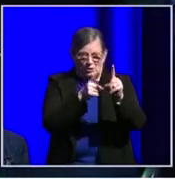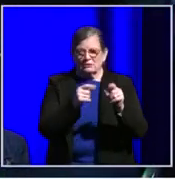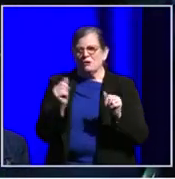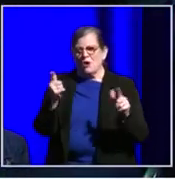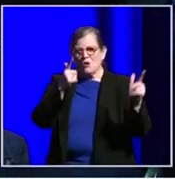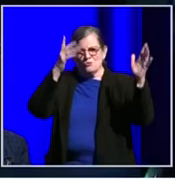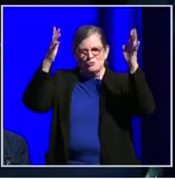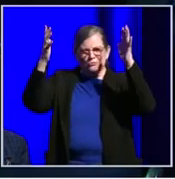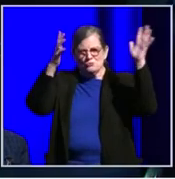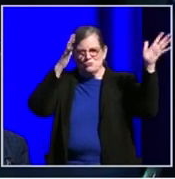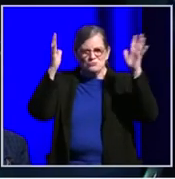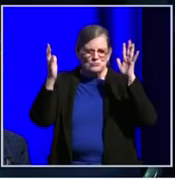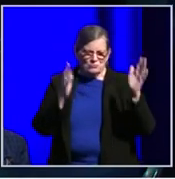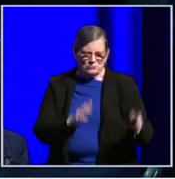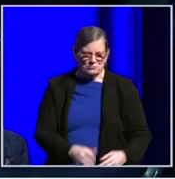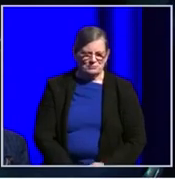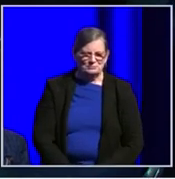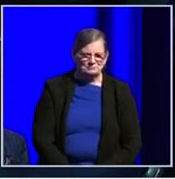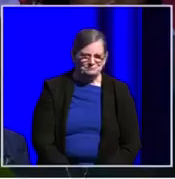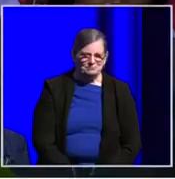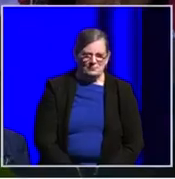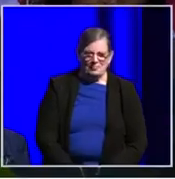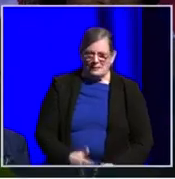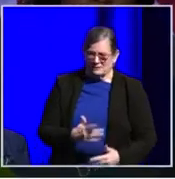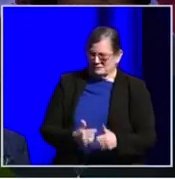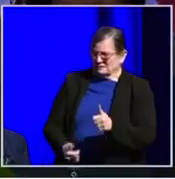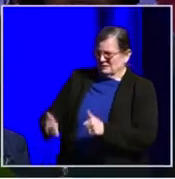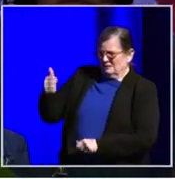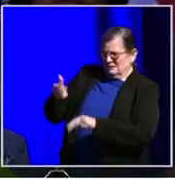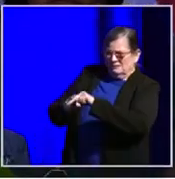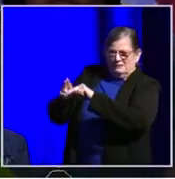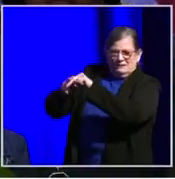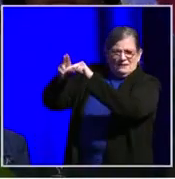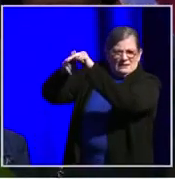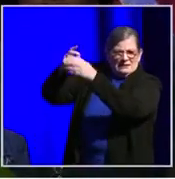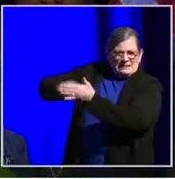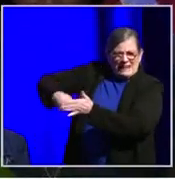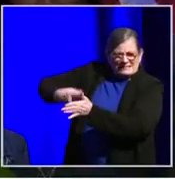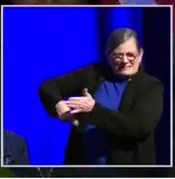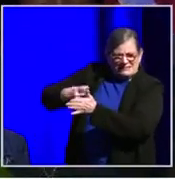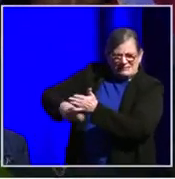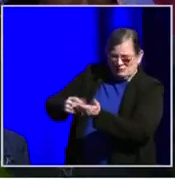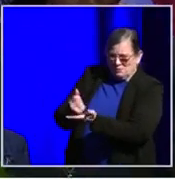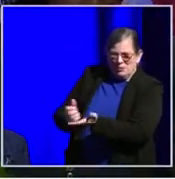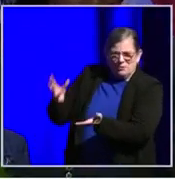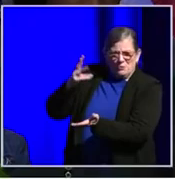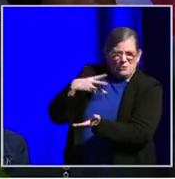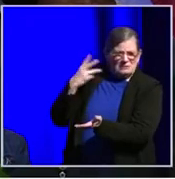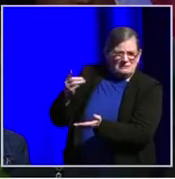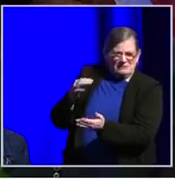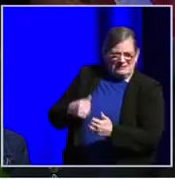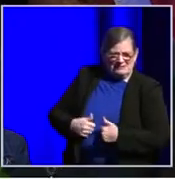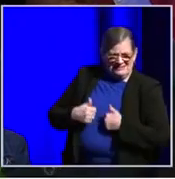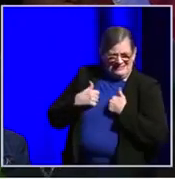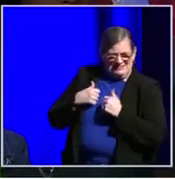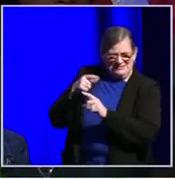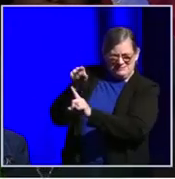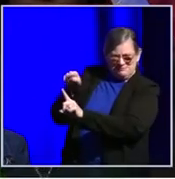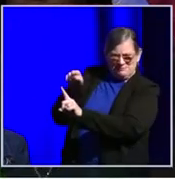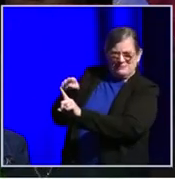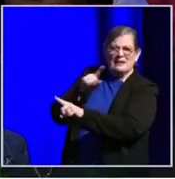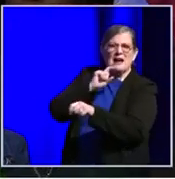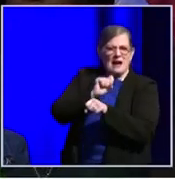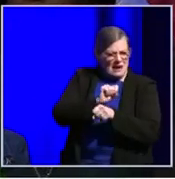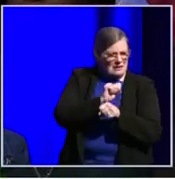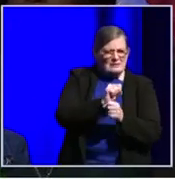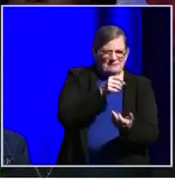By raising taxes on wealthy Washingtonians, the council was able to fund $65 million annually, ending homelessness for thousands